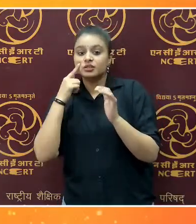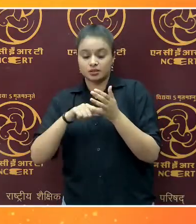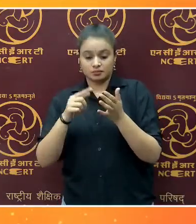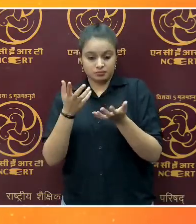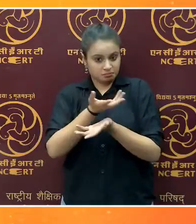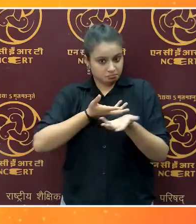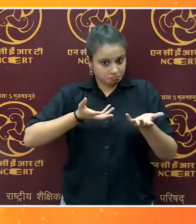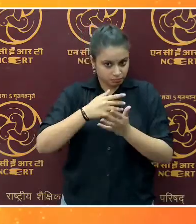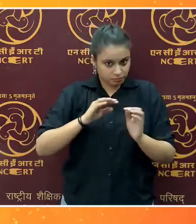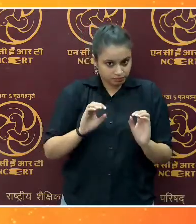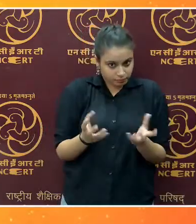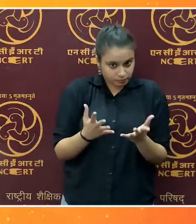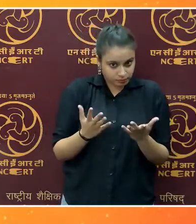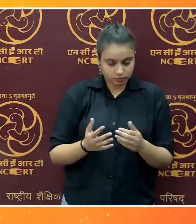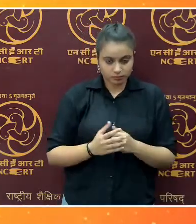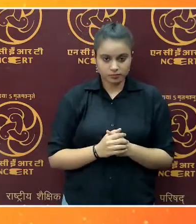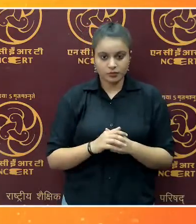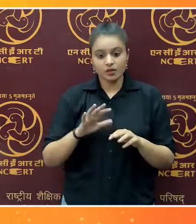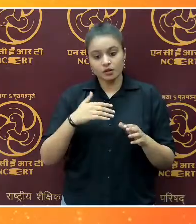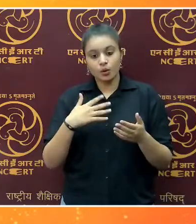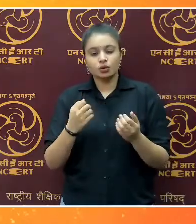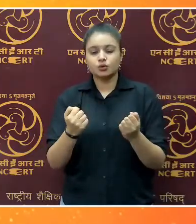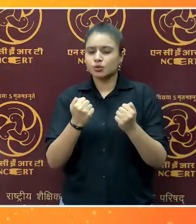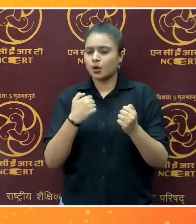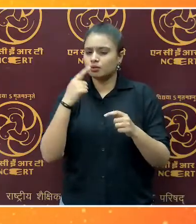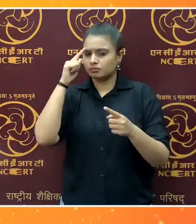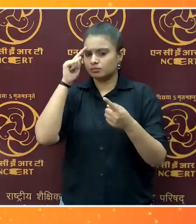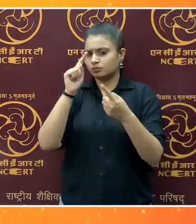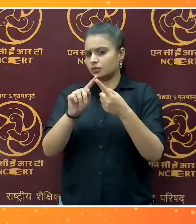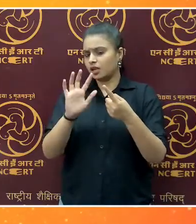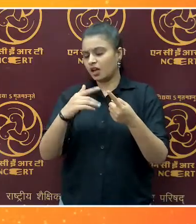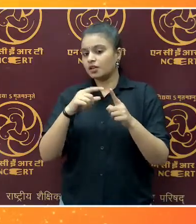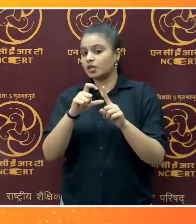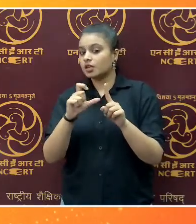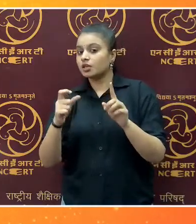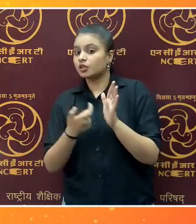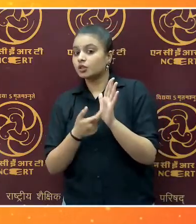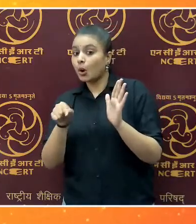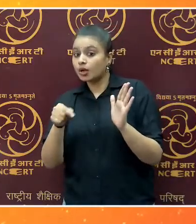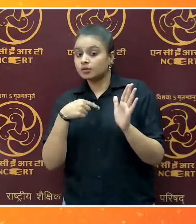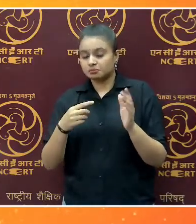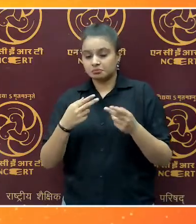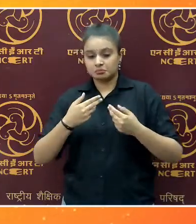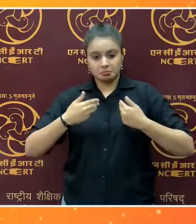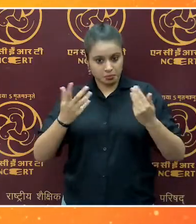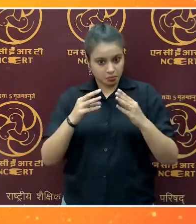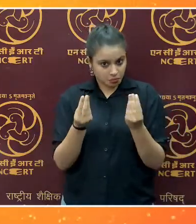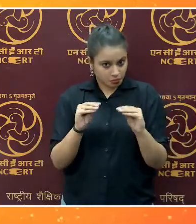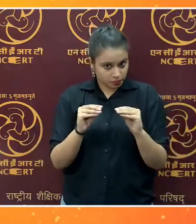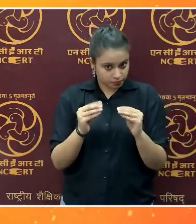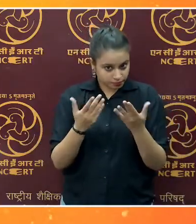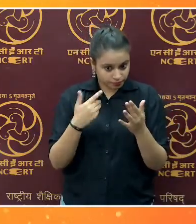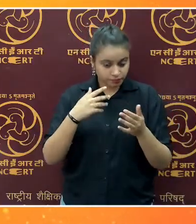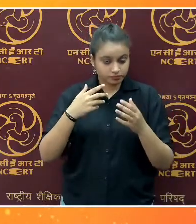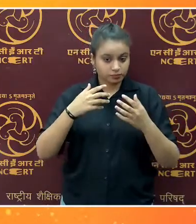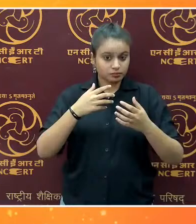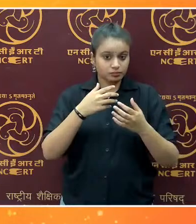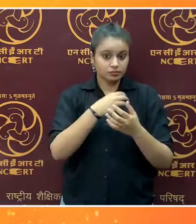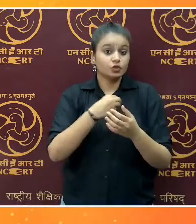conversation and strongly agrees that Dr. Dolittle should become an animal